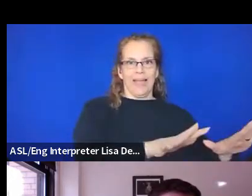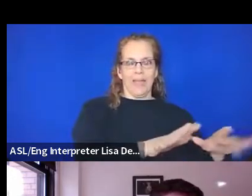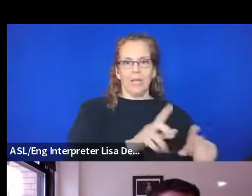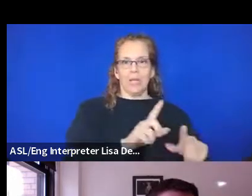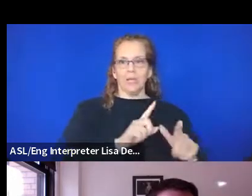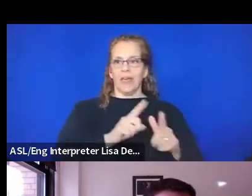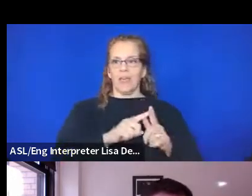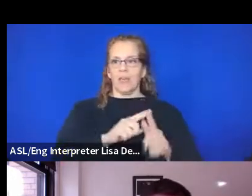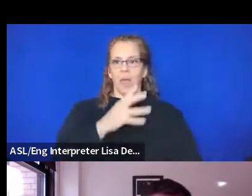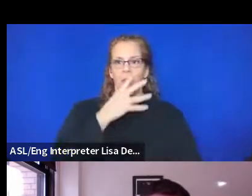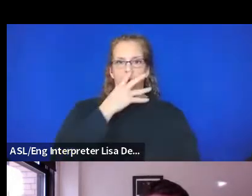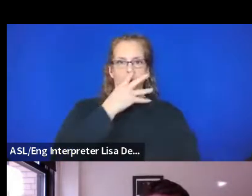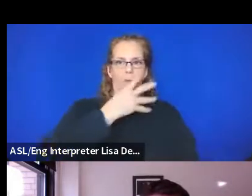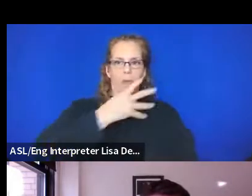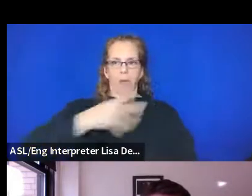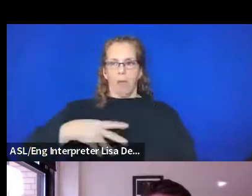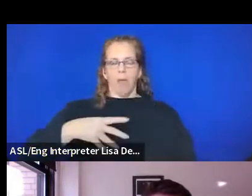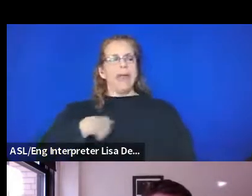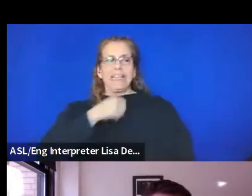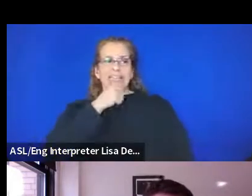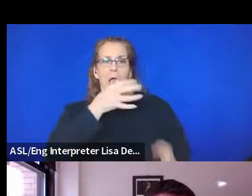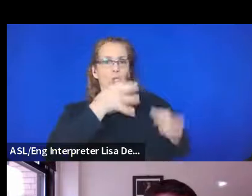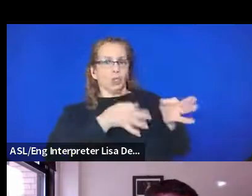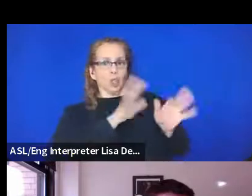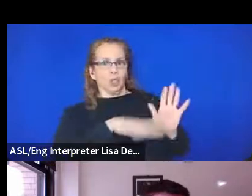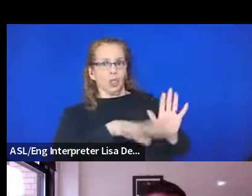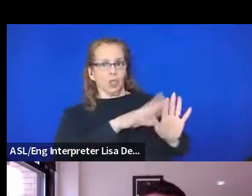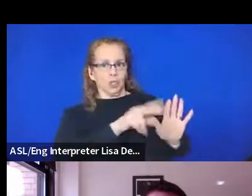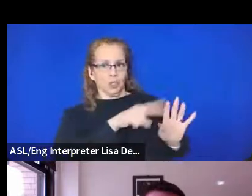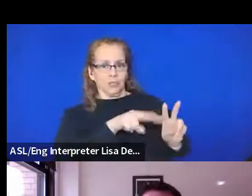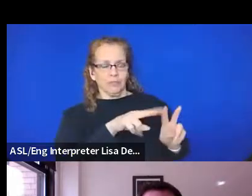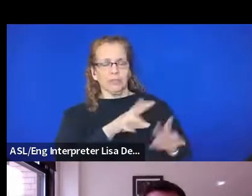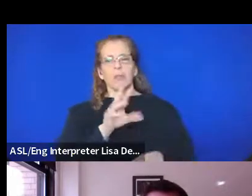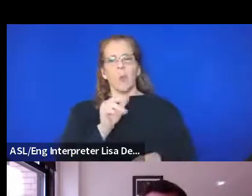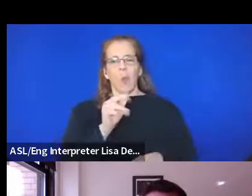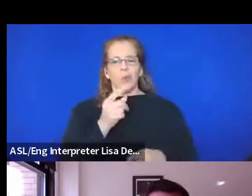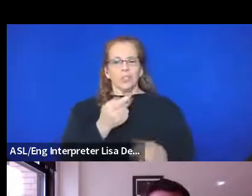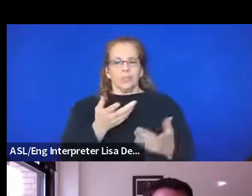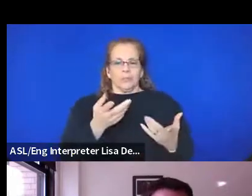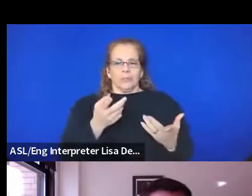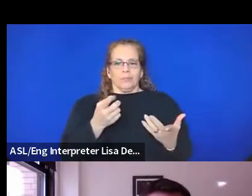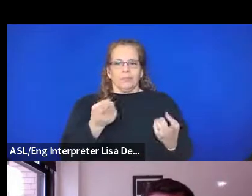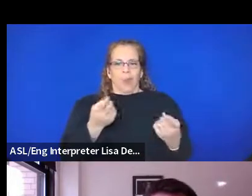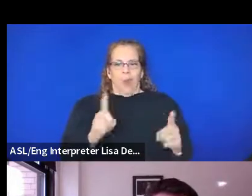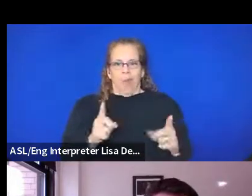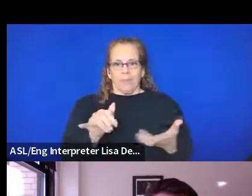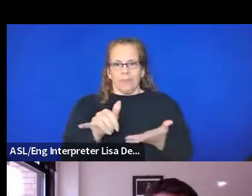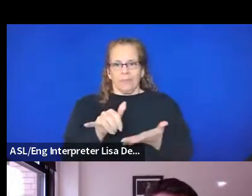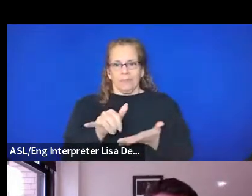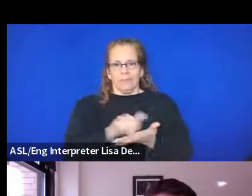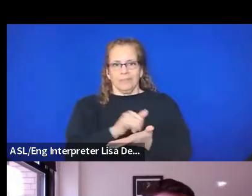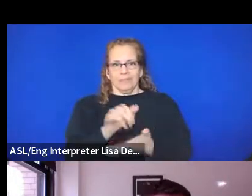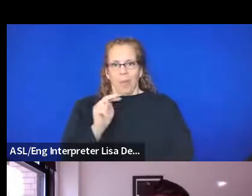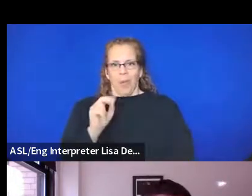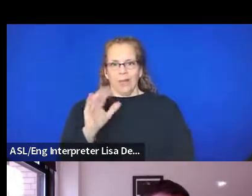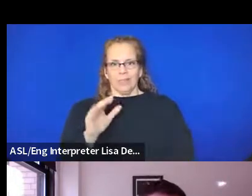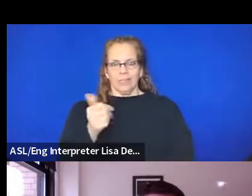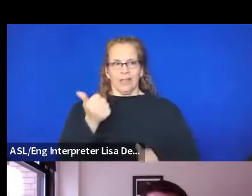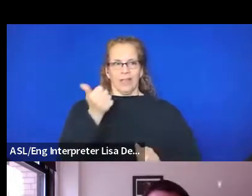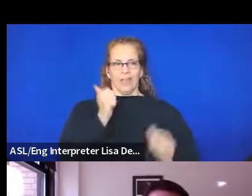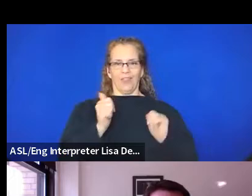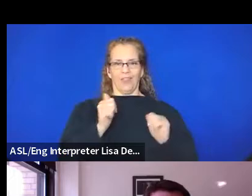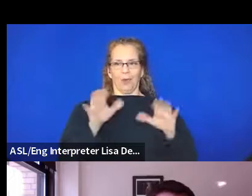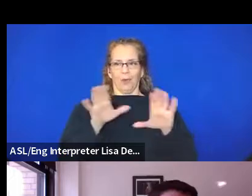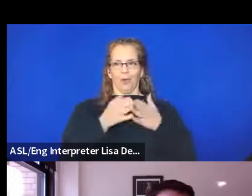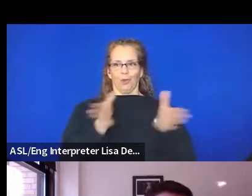a judgment of our co-producers, it's just kind of the landscape of New York theater and how people